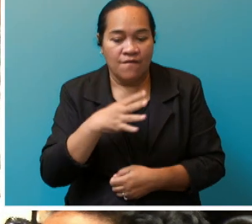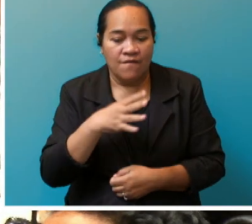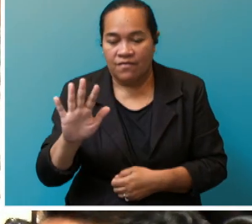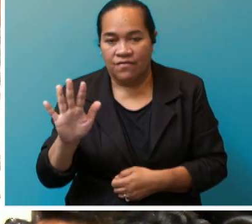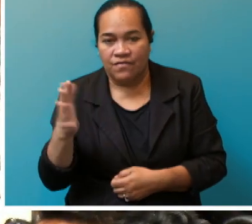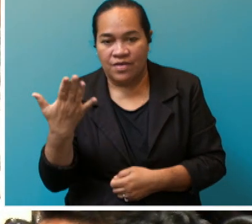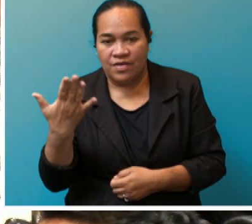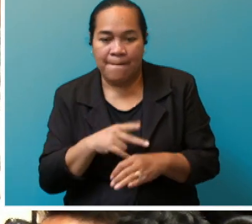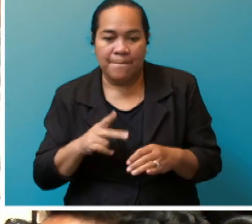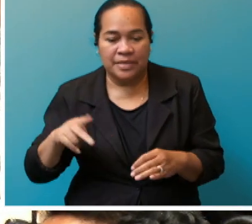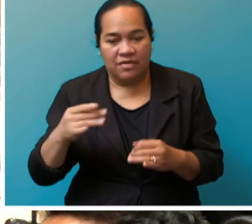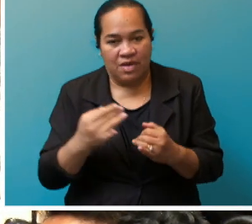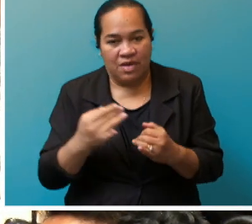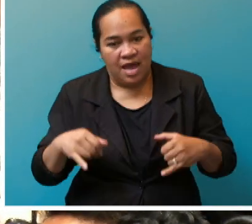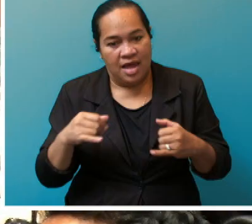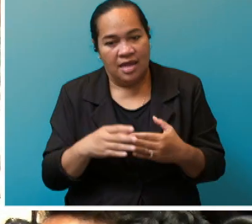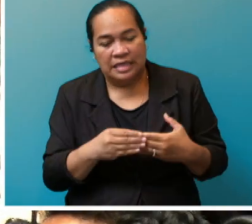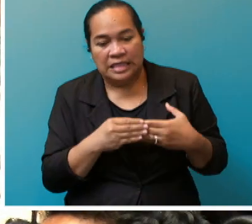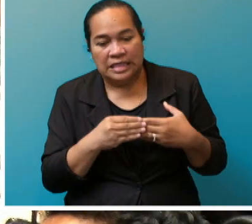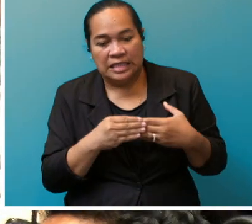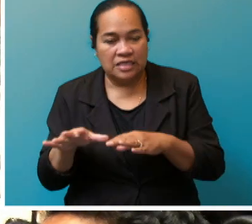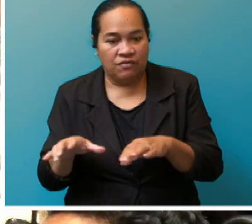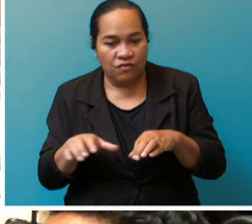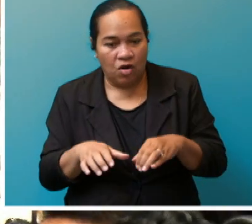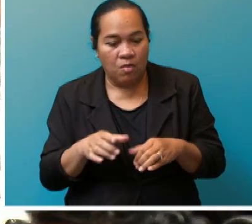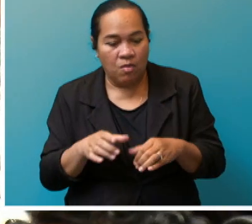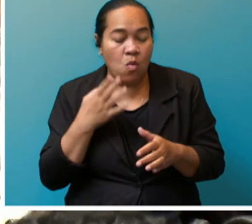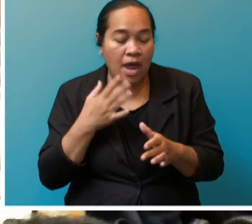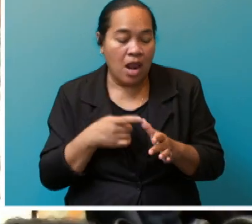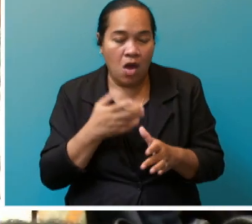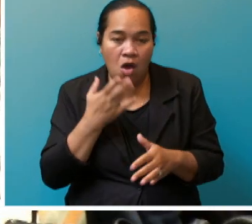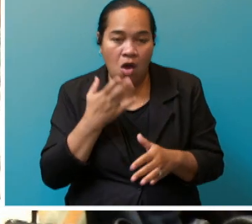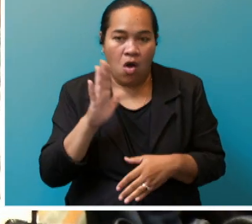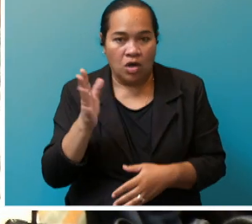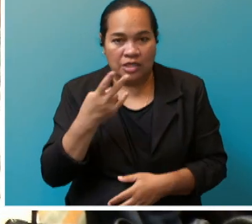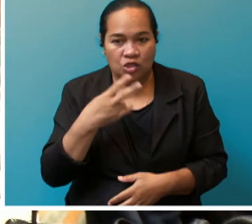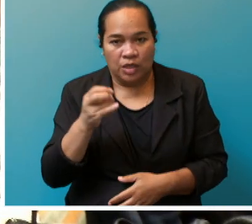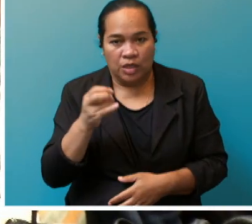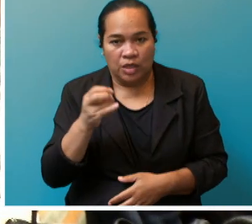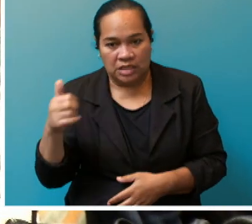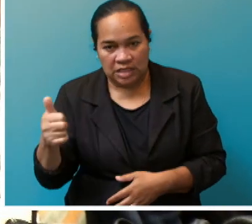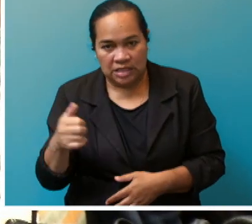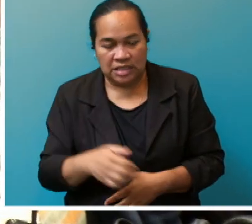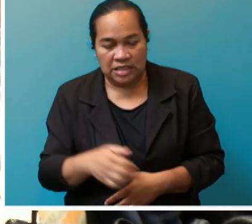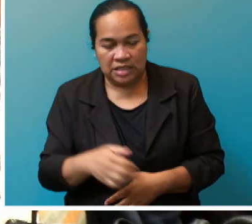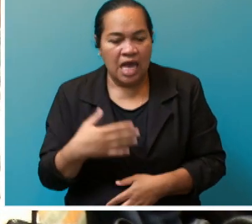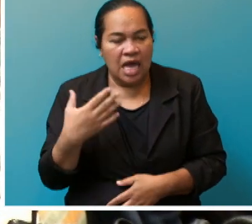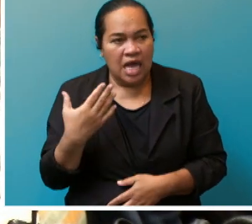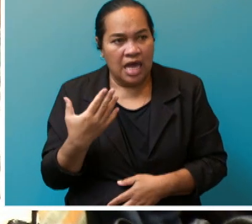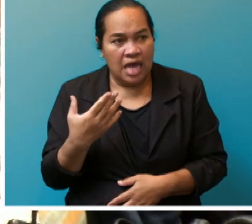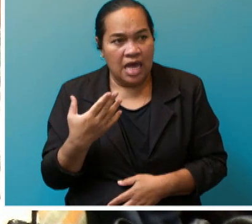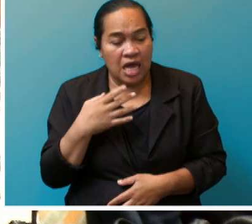Leaders Forum meeting convened in Palau in August 2026, with granting to commence in